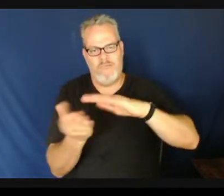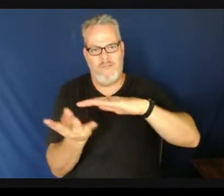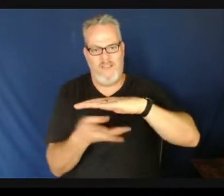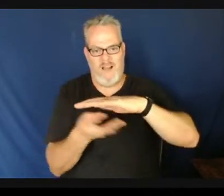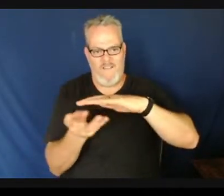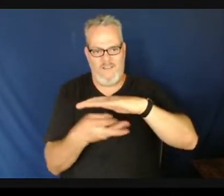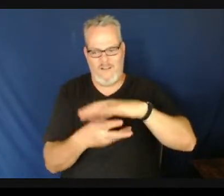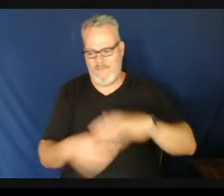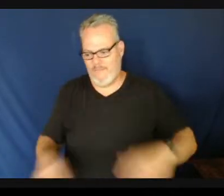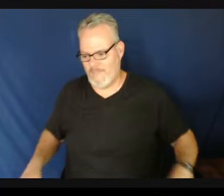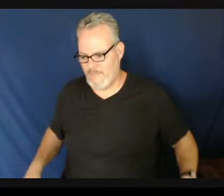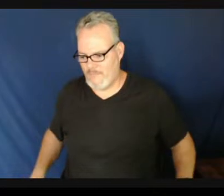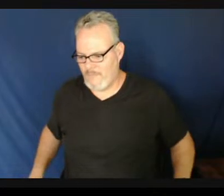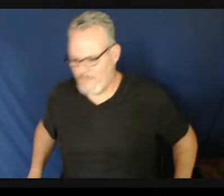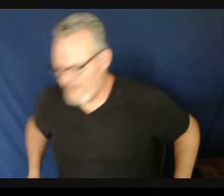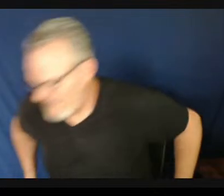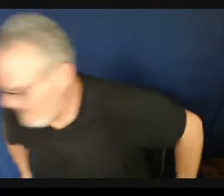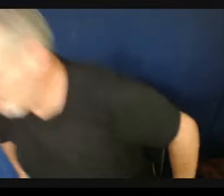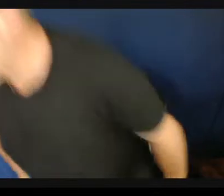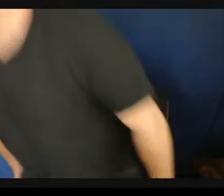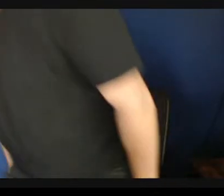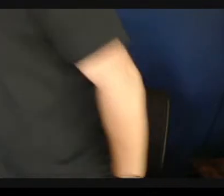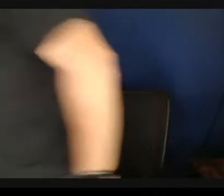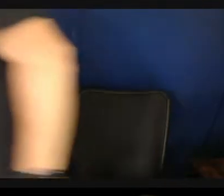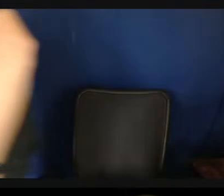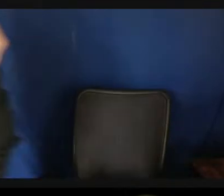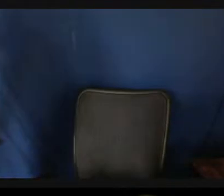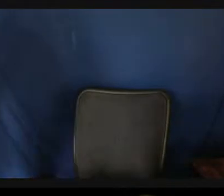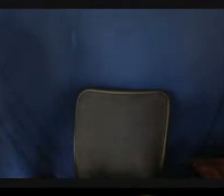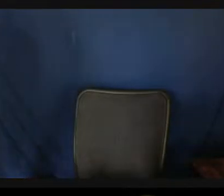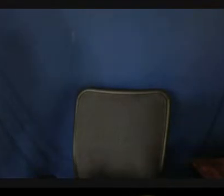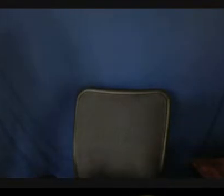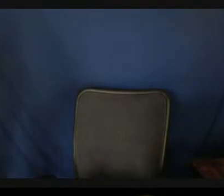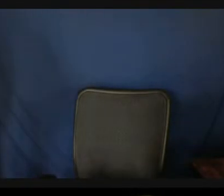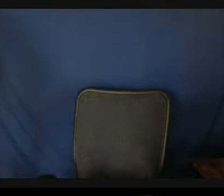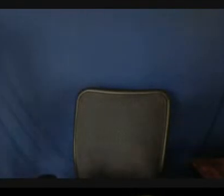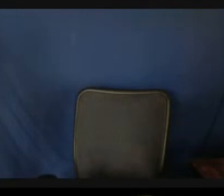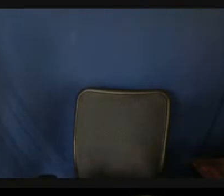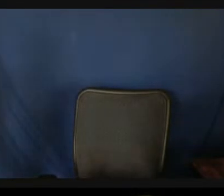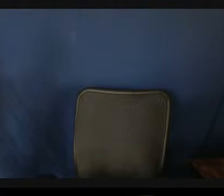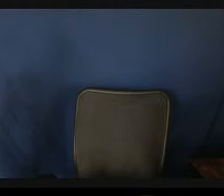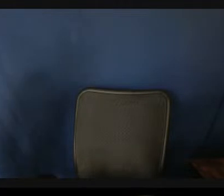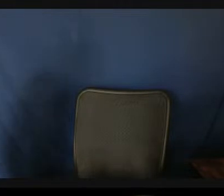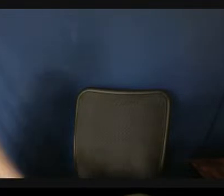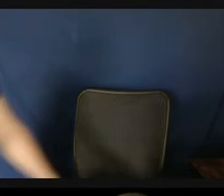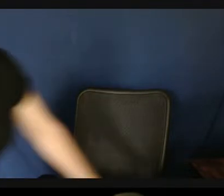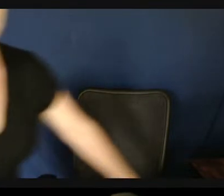They are now in the details of the rest of the update. There's a lot of activity.